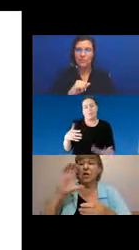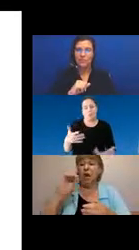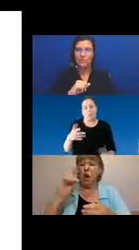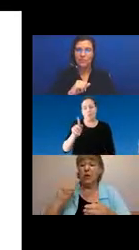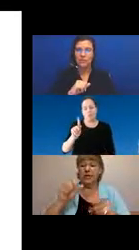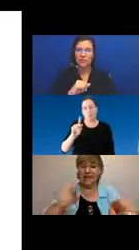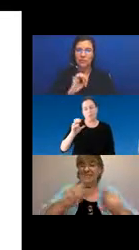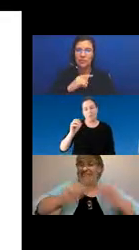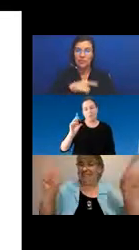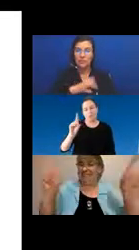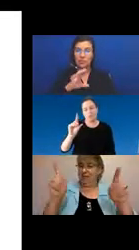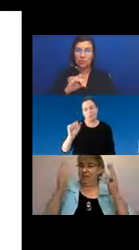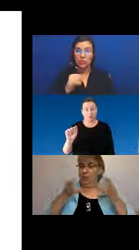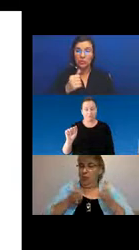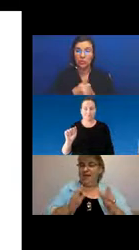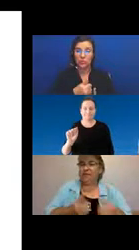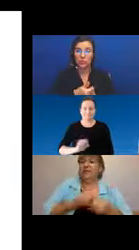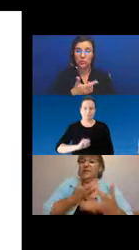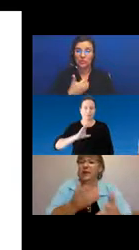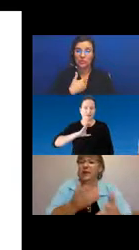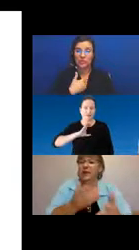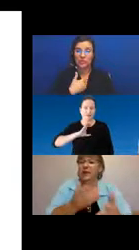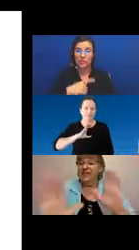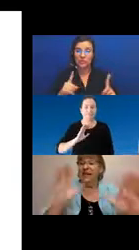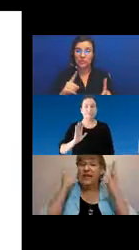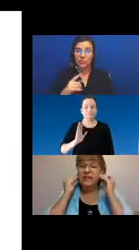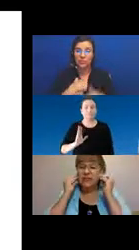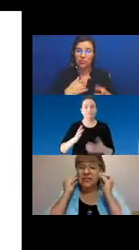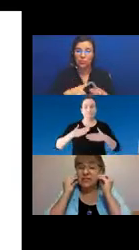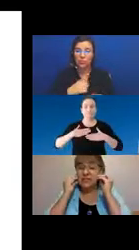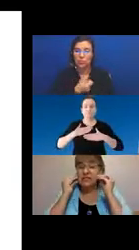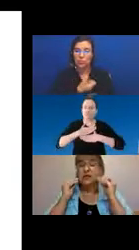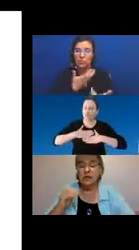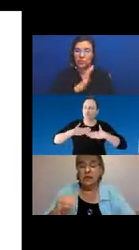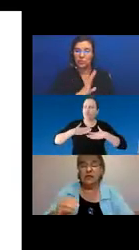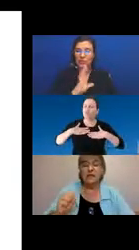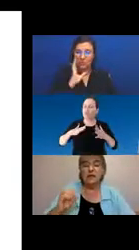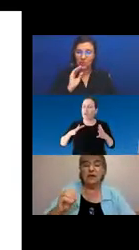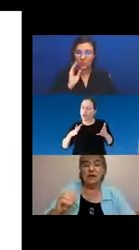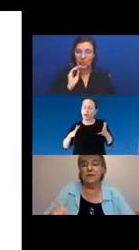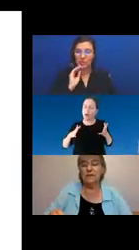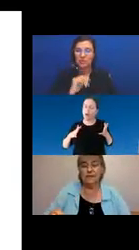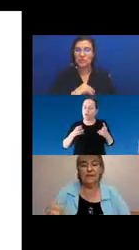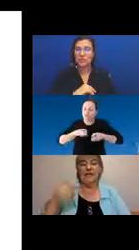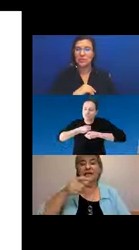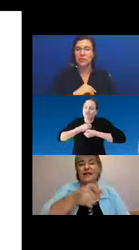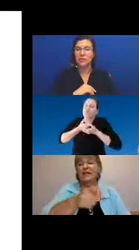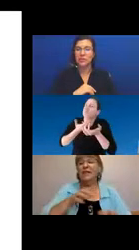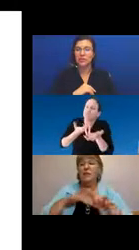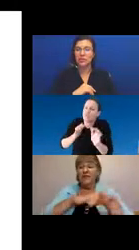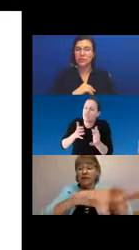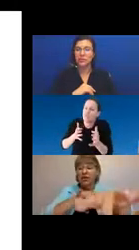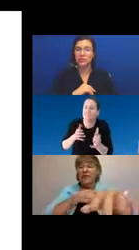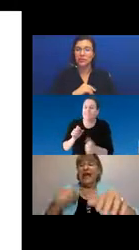those codas have different way to express their experiences. So